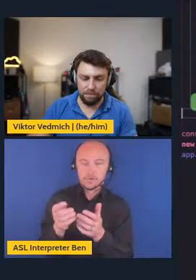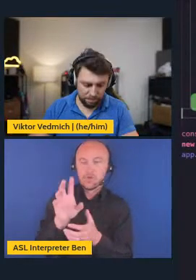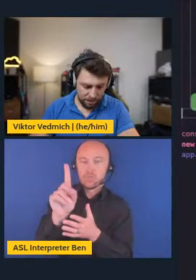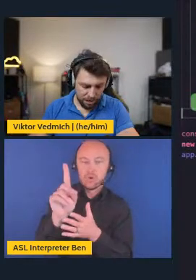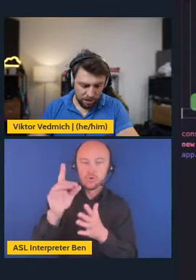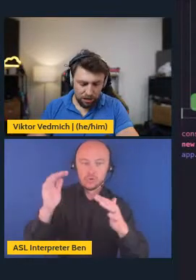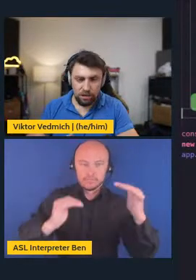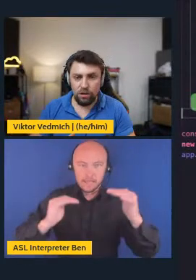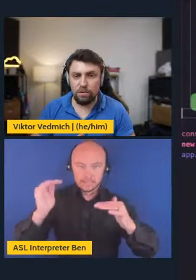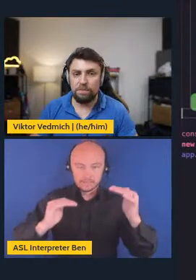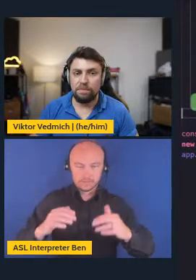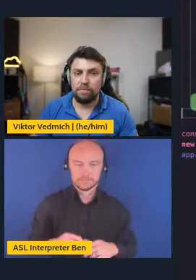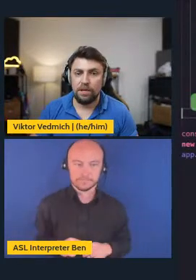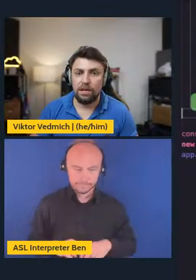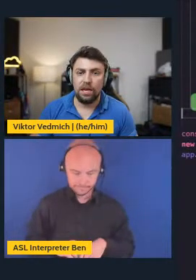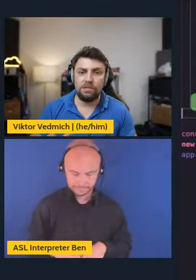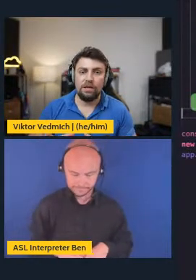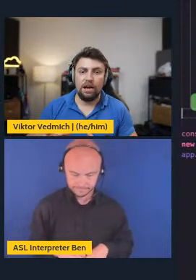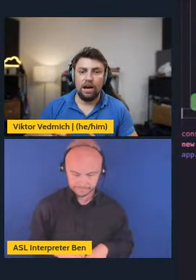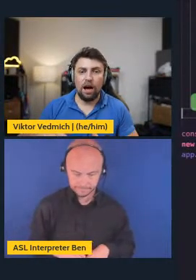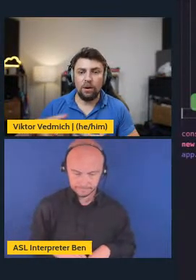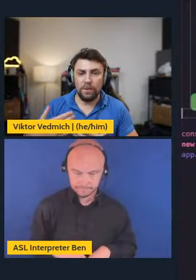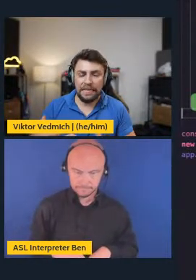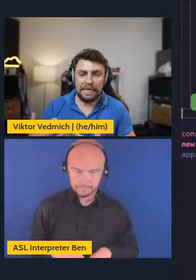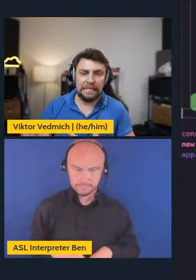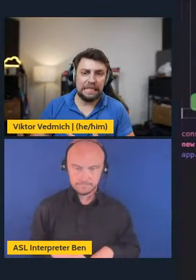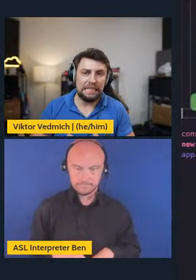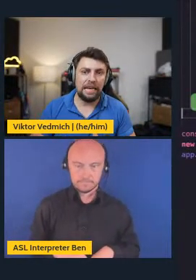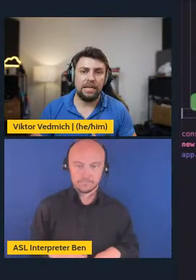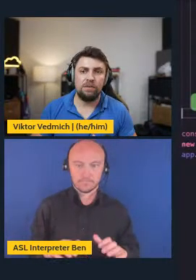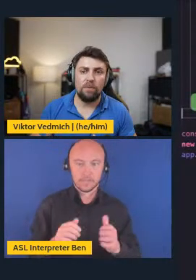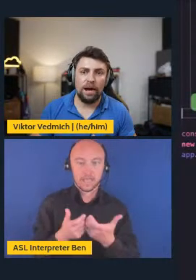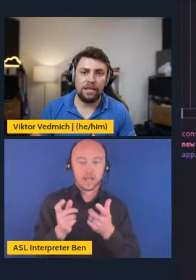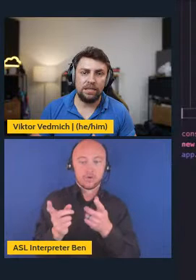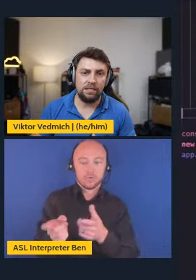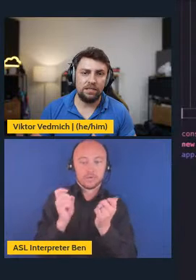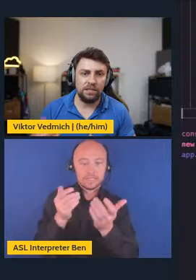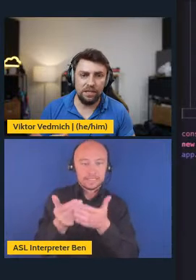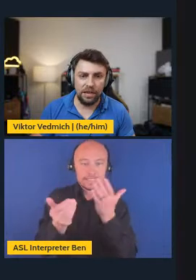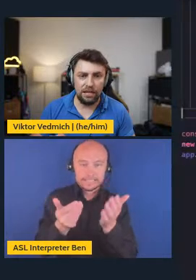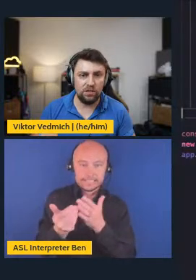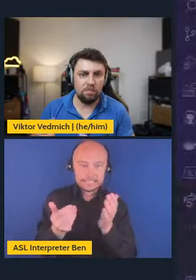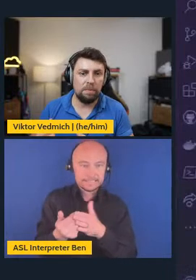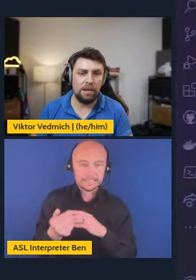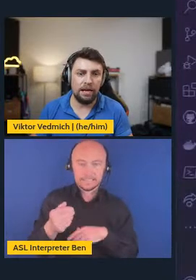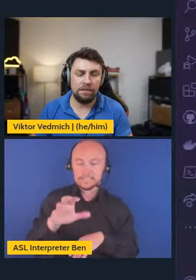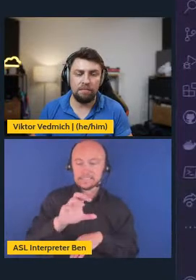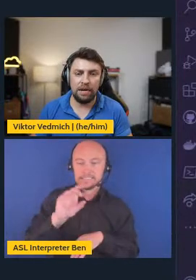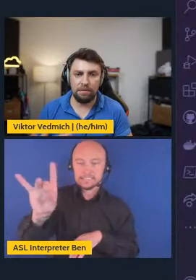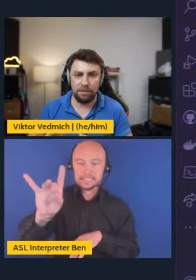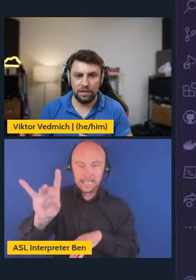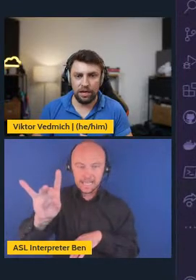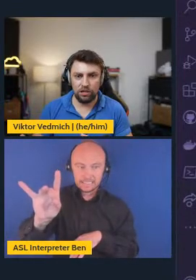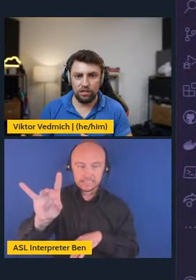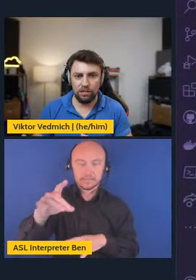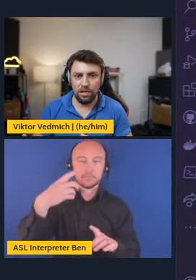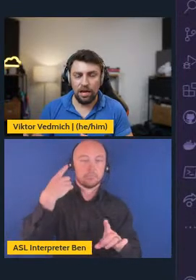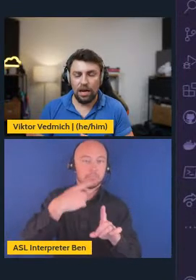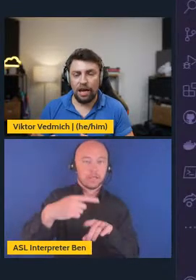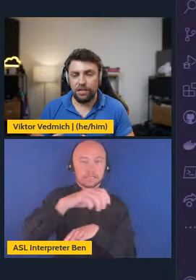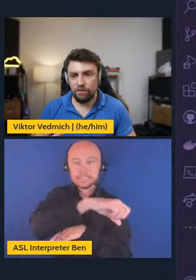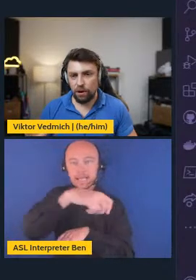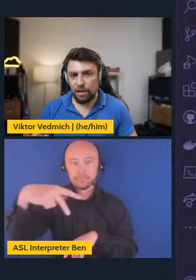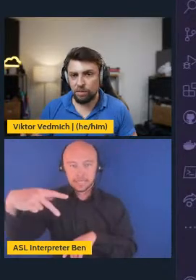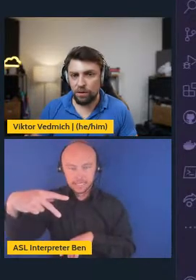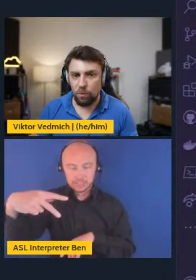balancer. So it's how quickly and easy I can write in CDKs plus my application.